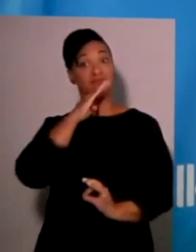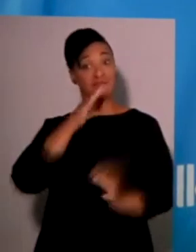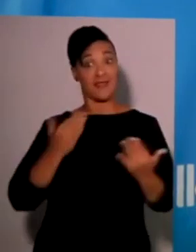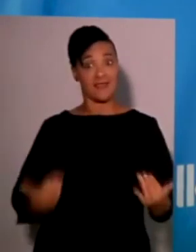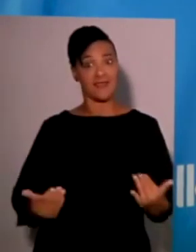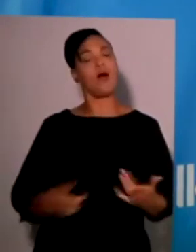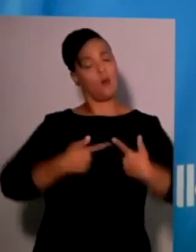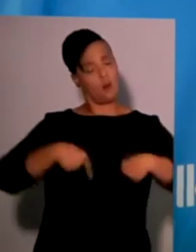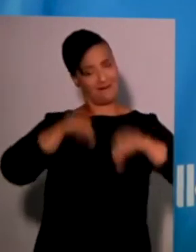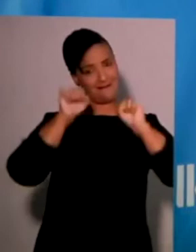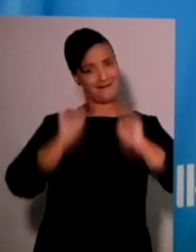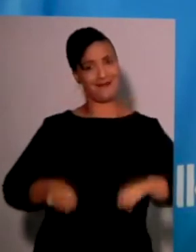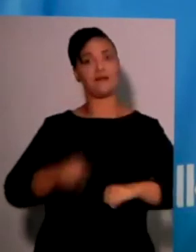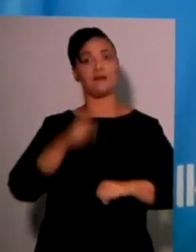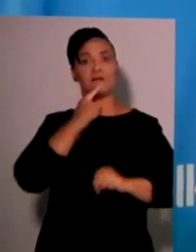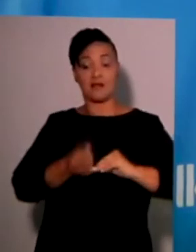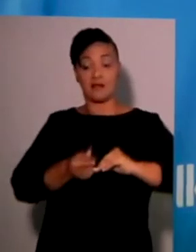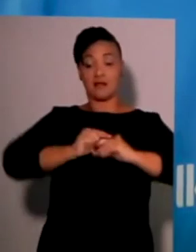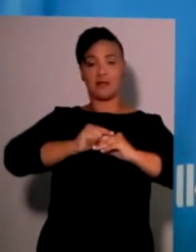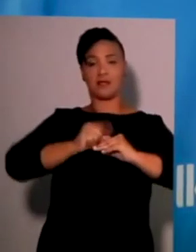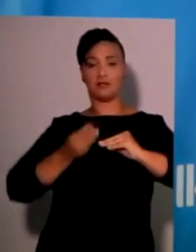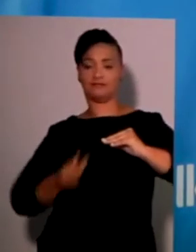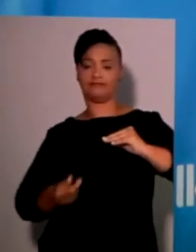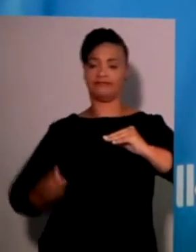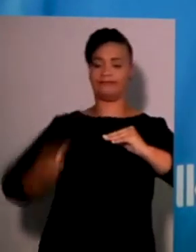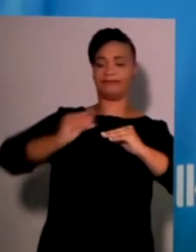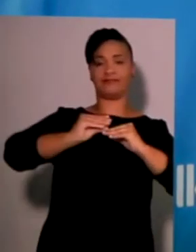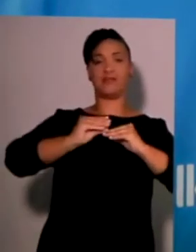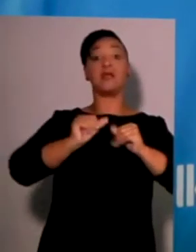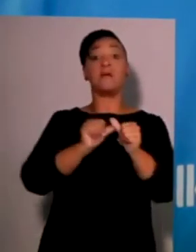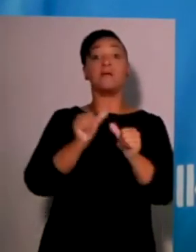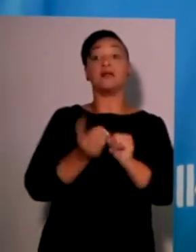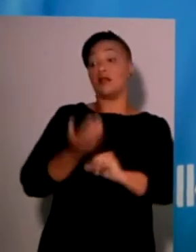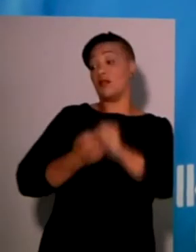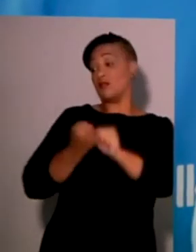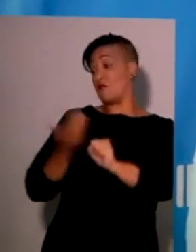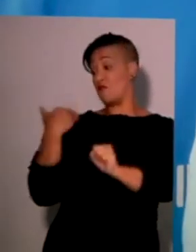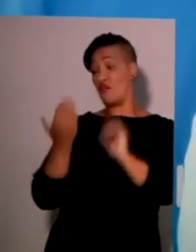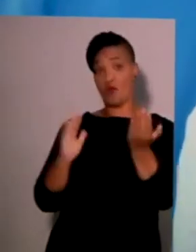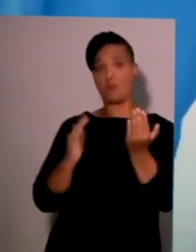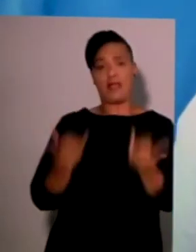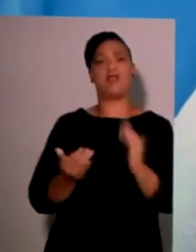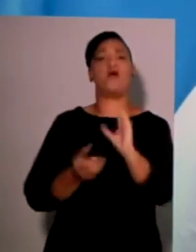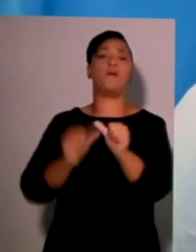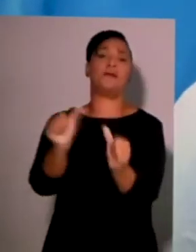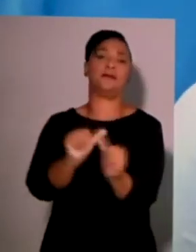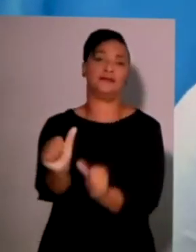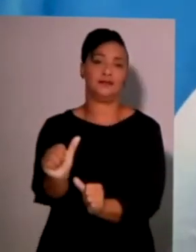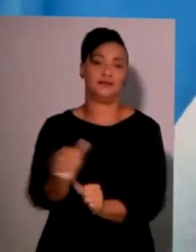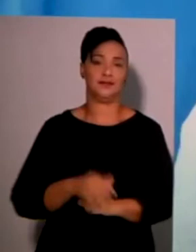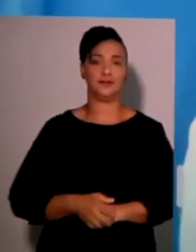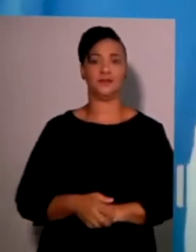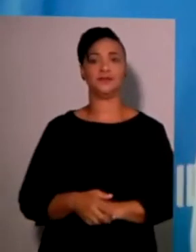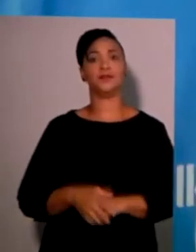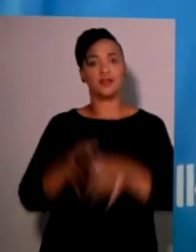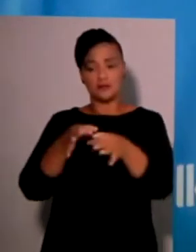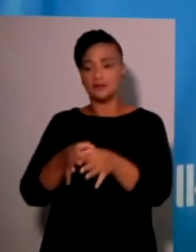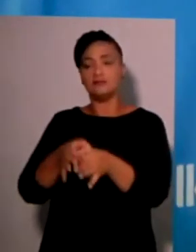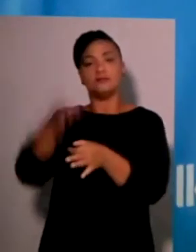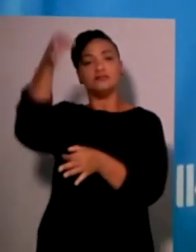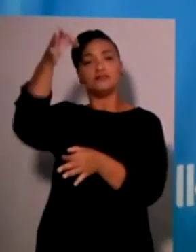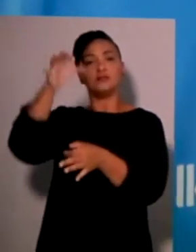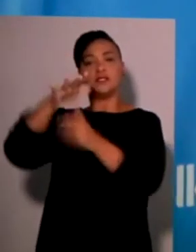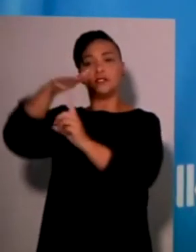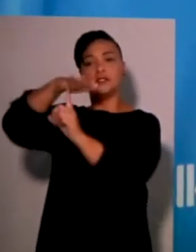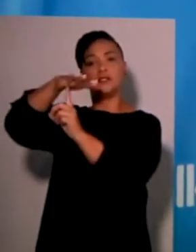able to remunerate our capital even better than we did the year before. And the number of mast and tower leases is